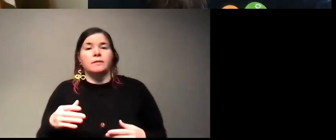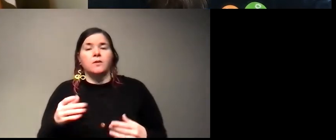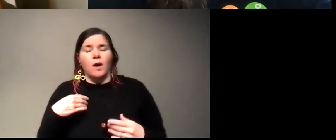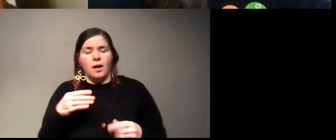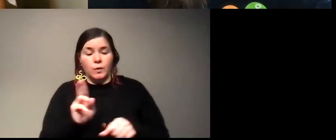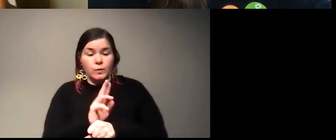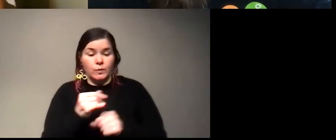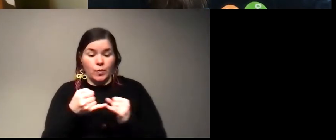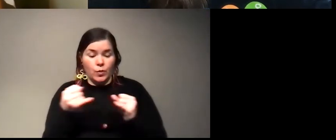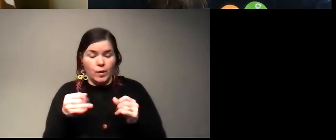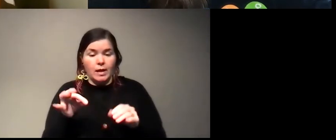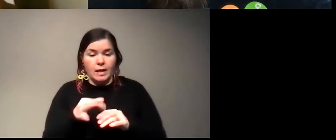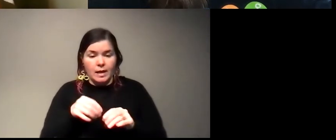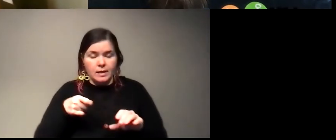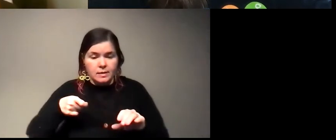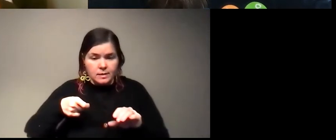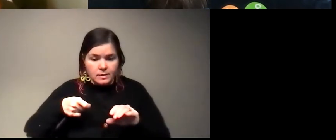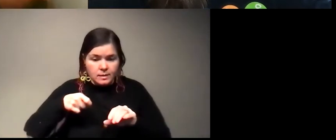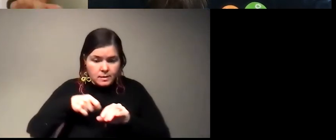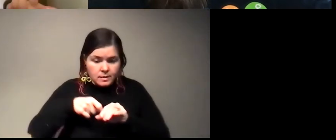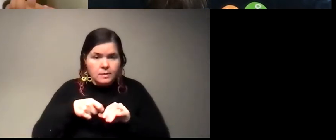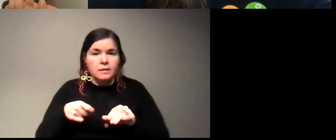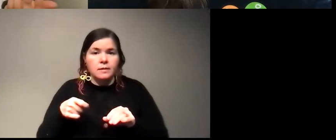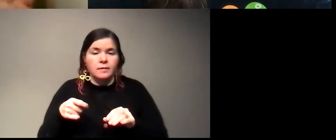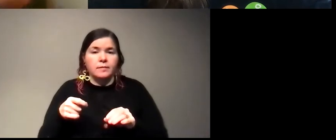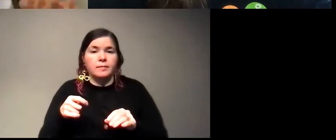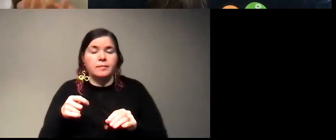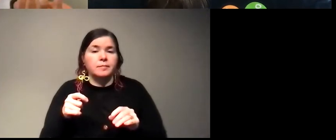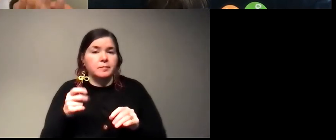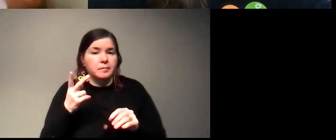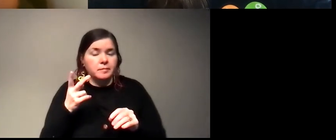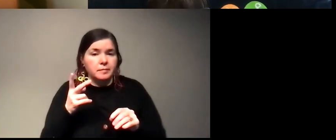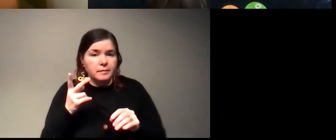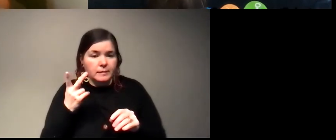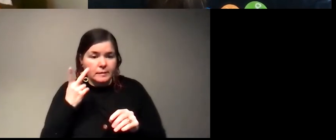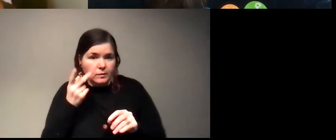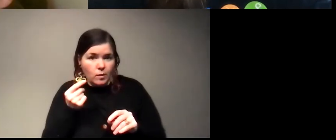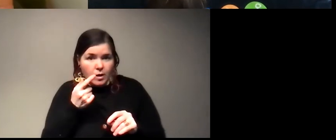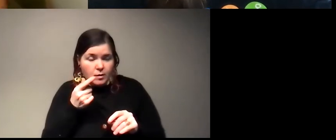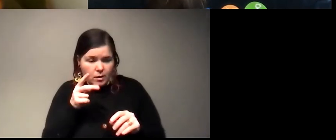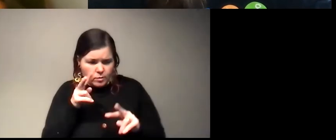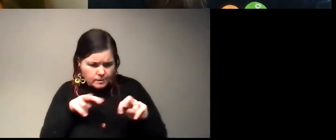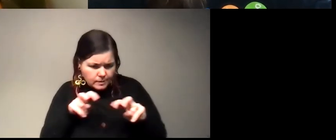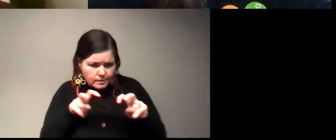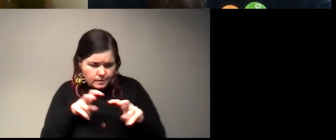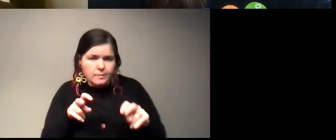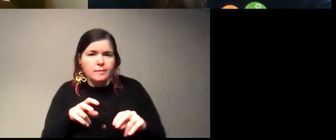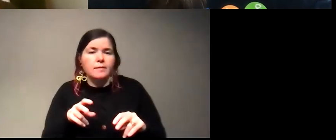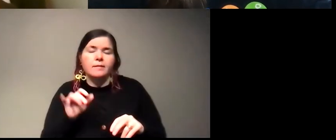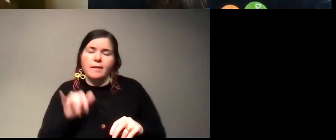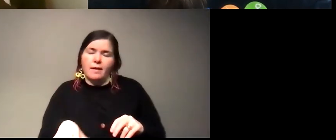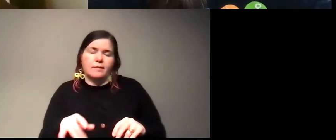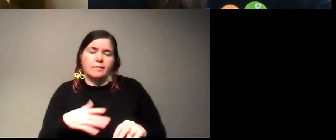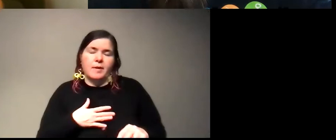and a needle, puncture it through the agarose bead, and was able to see what I was actually looking for in the bead. So that, hands down, I think has